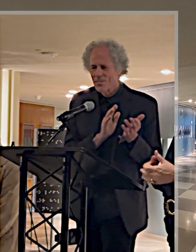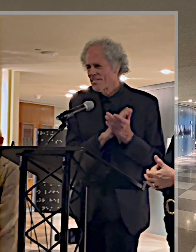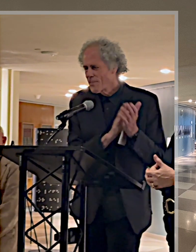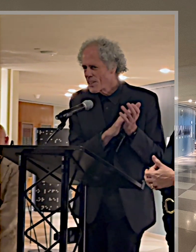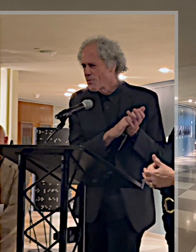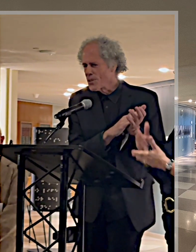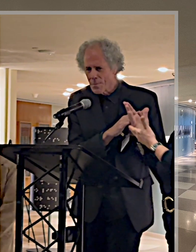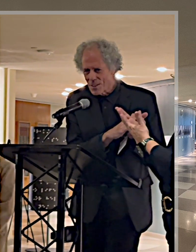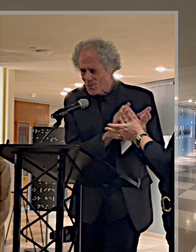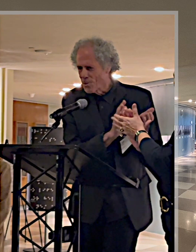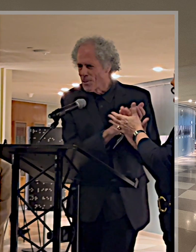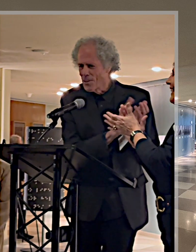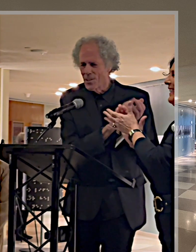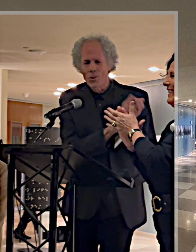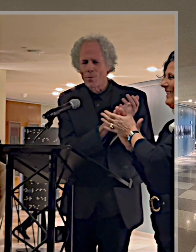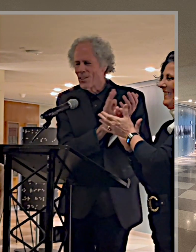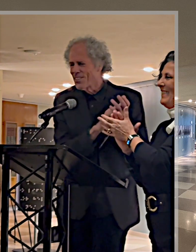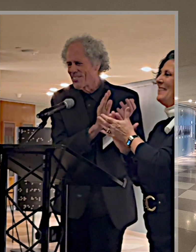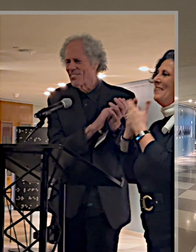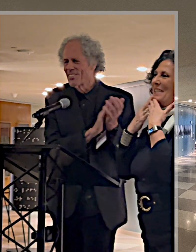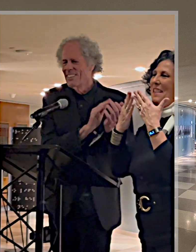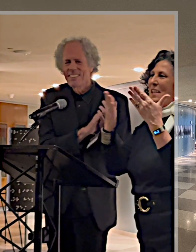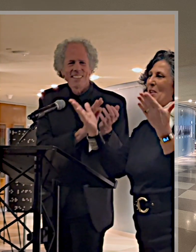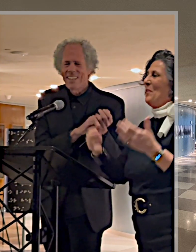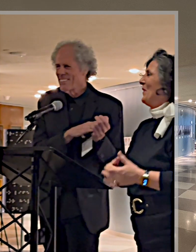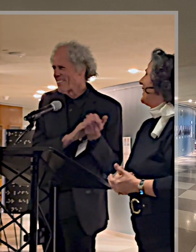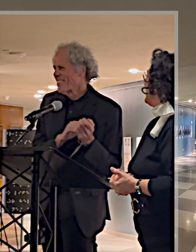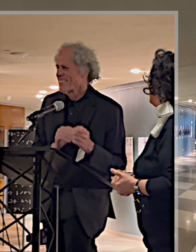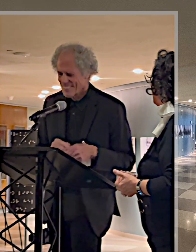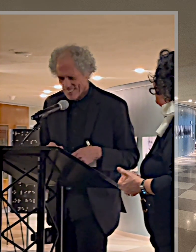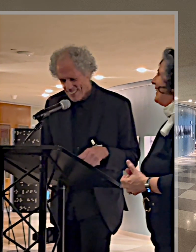Thanks. I'm here for Debbie Cirolo, our interpreter.